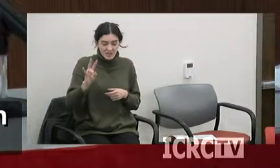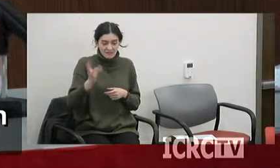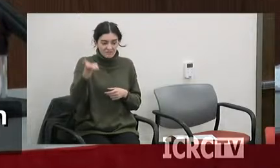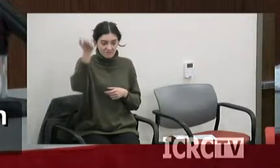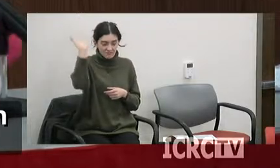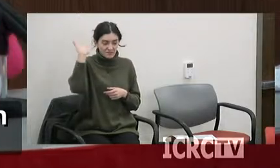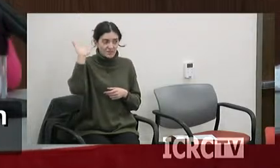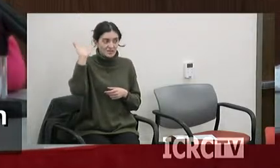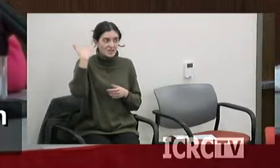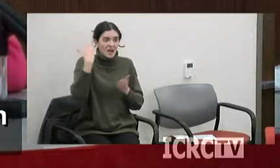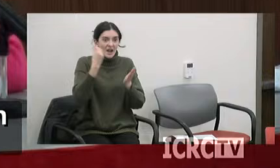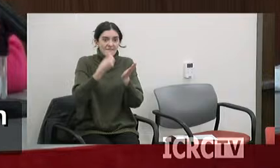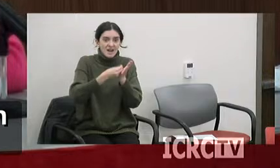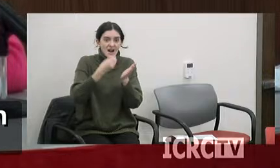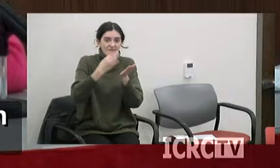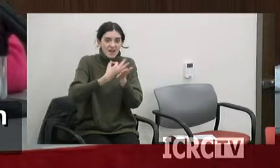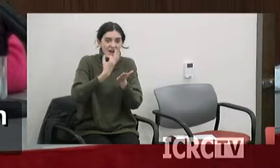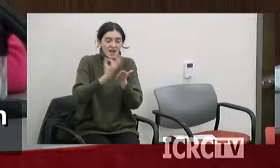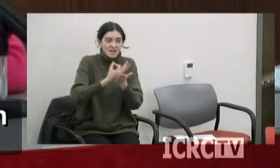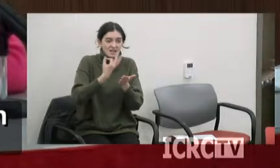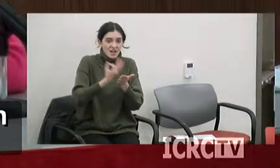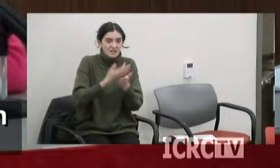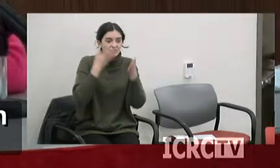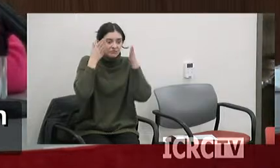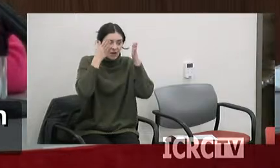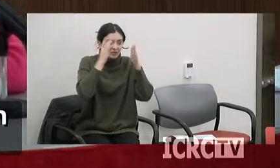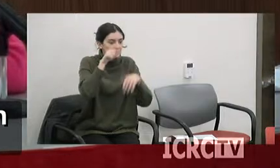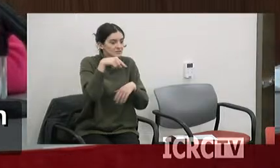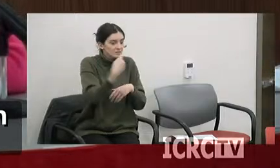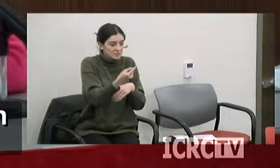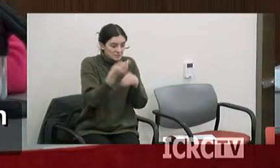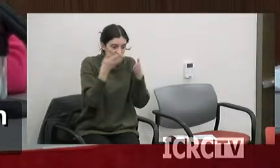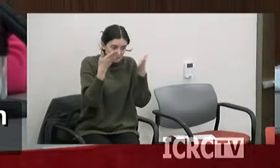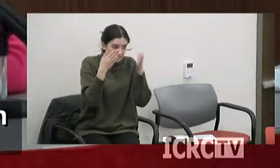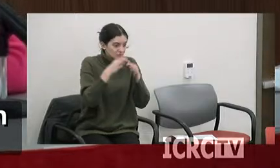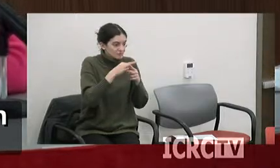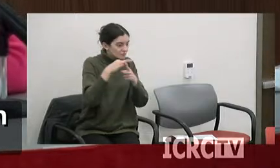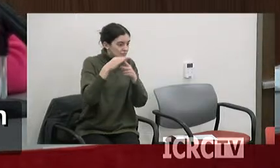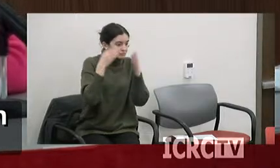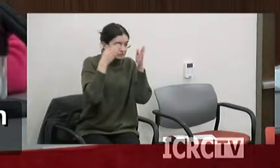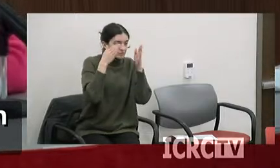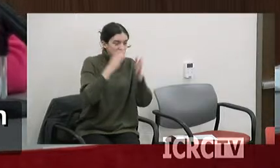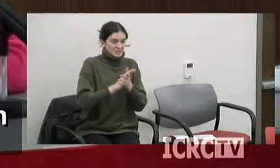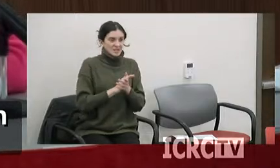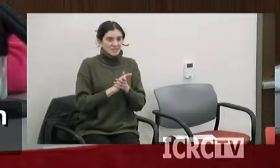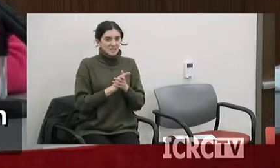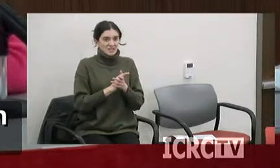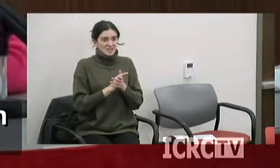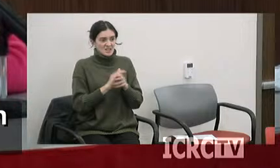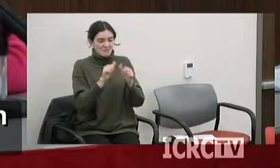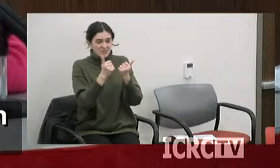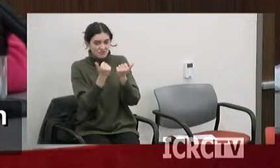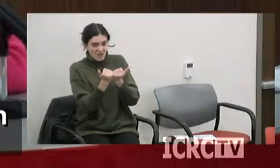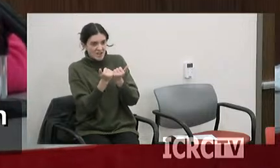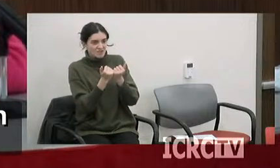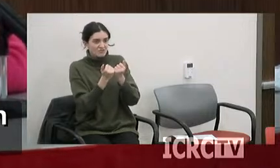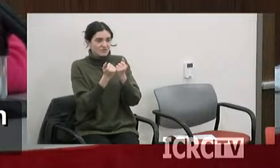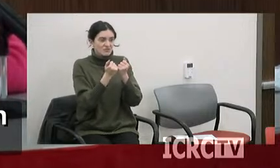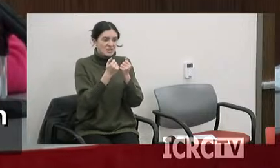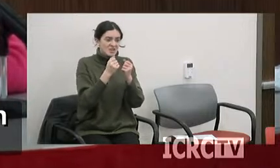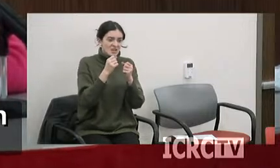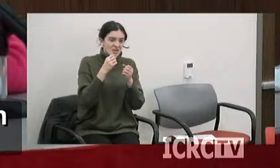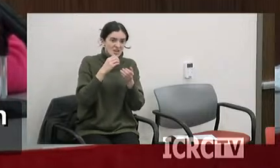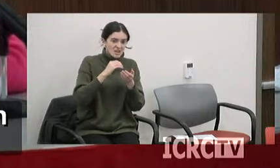finances were the focus of everyone everywhere. Administration, building principals, secretaries were all very